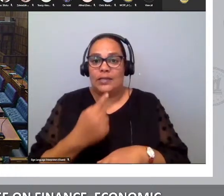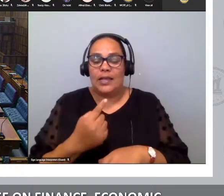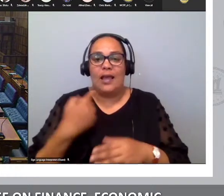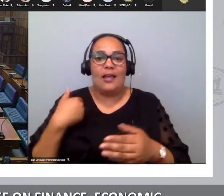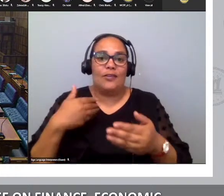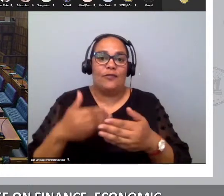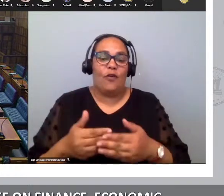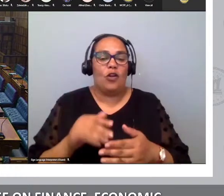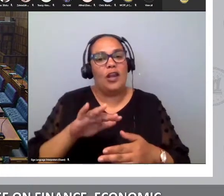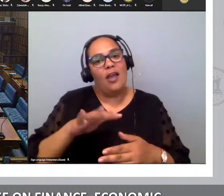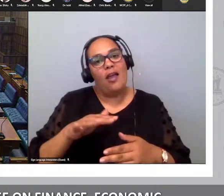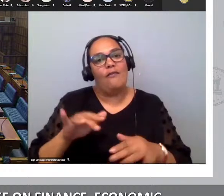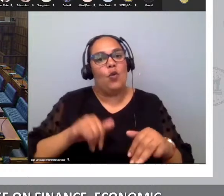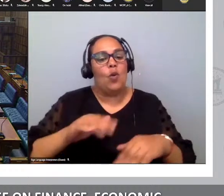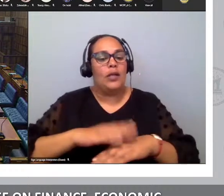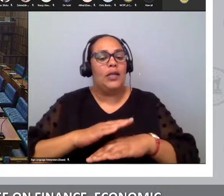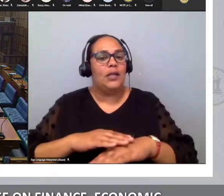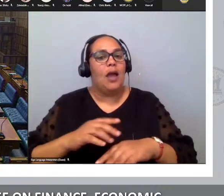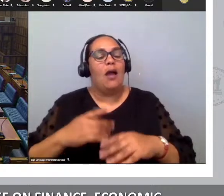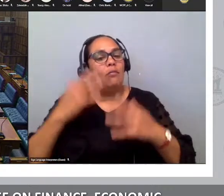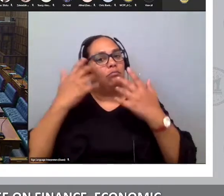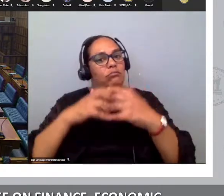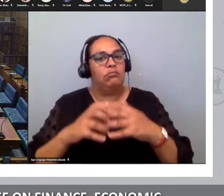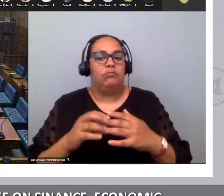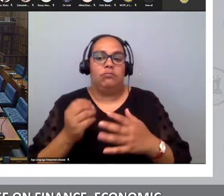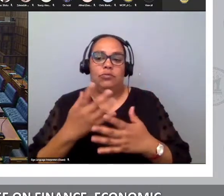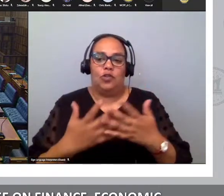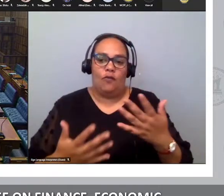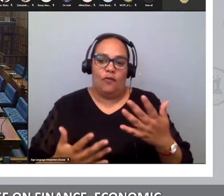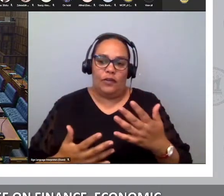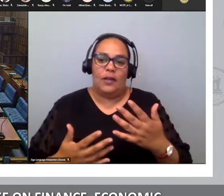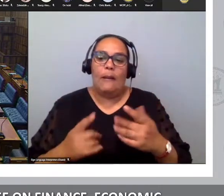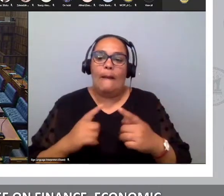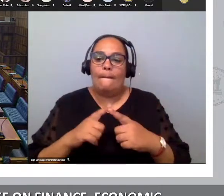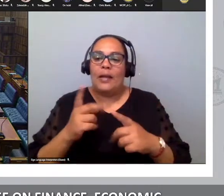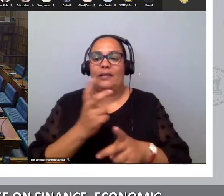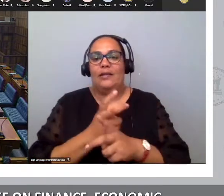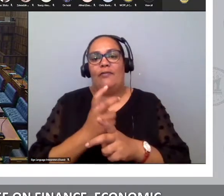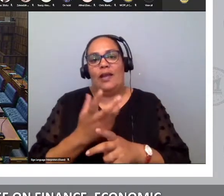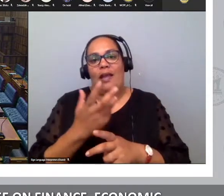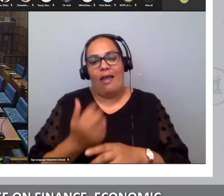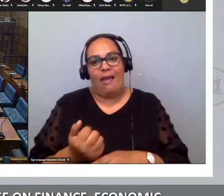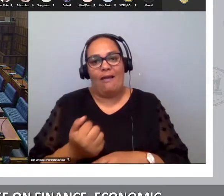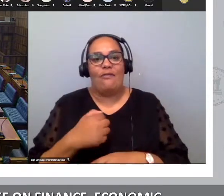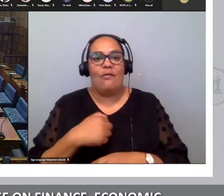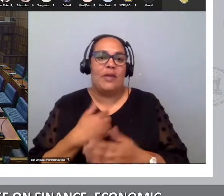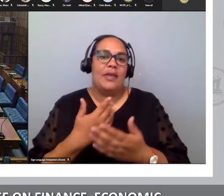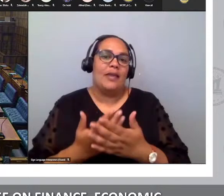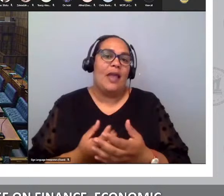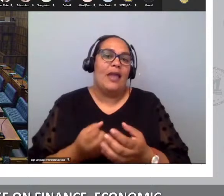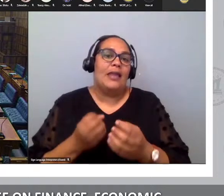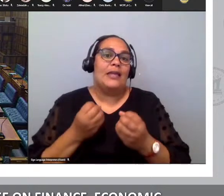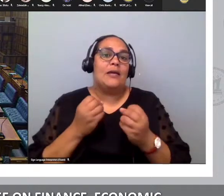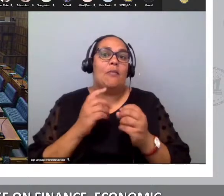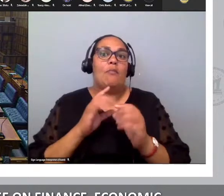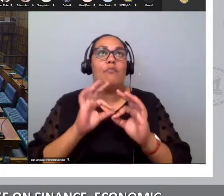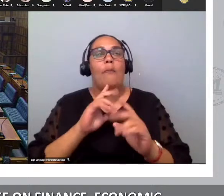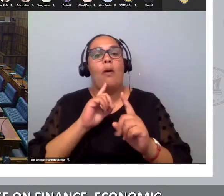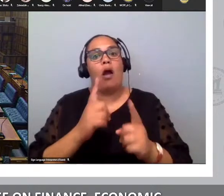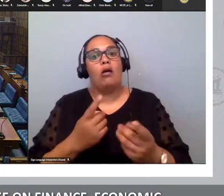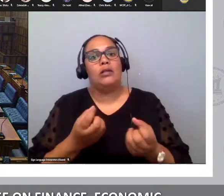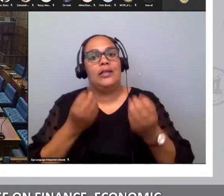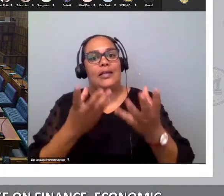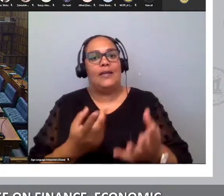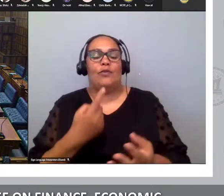as far as what average waiting time is concerned and so forth um it's very difficult for me to actually give a proper answer to say